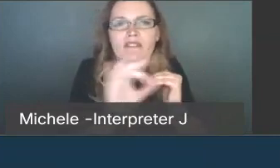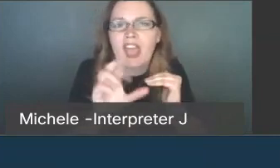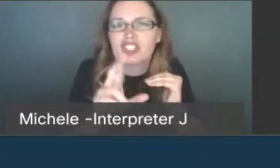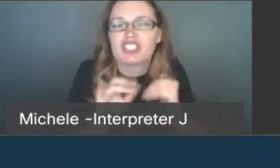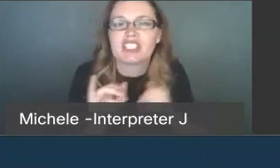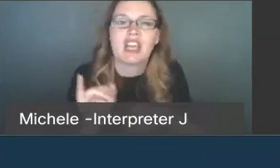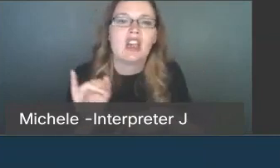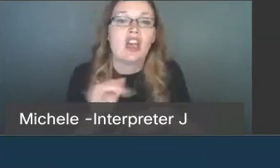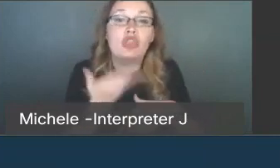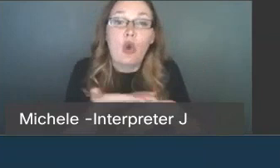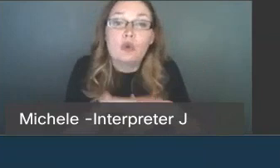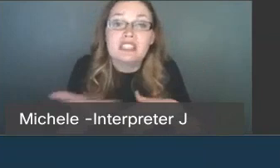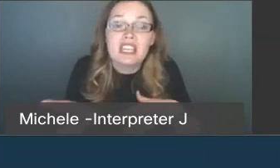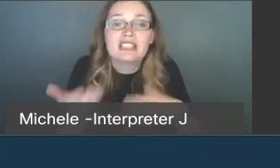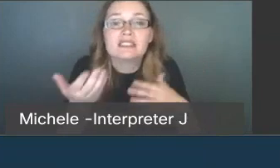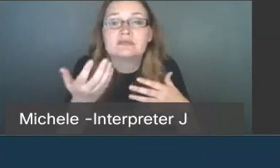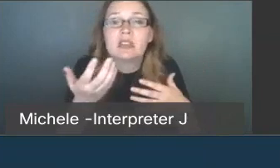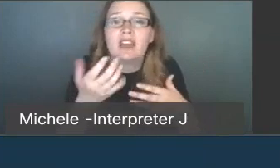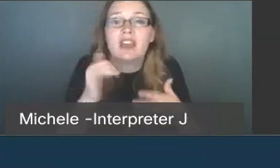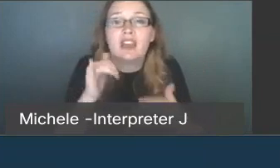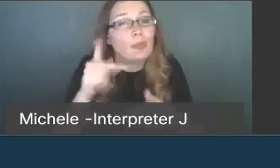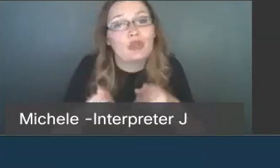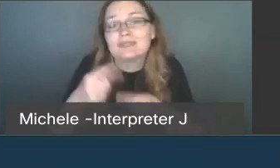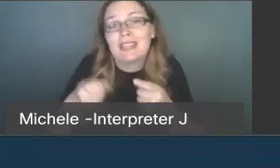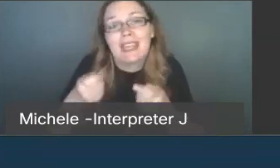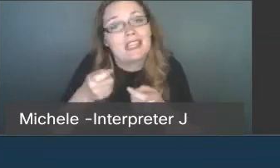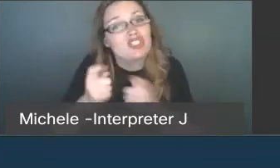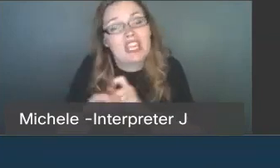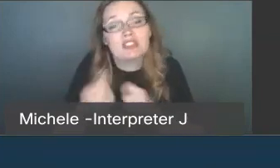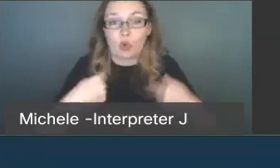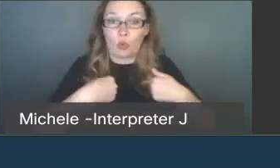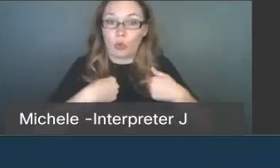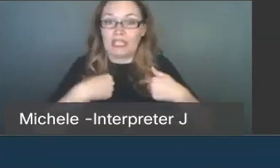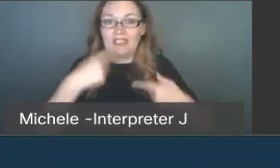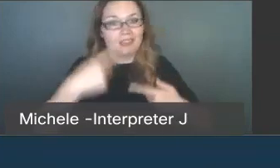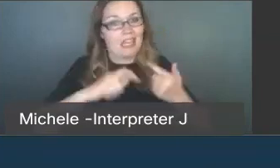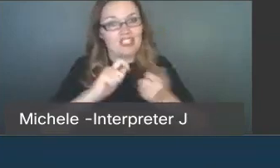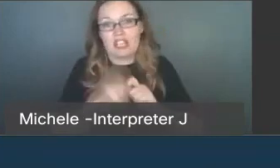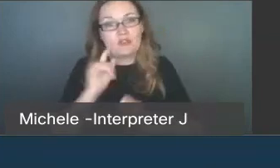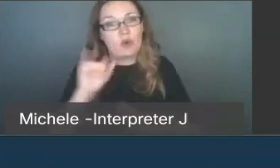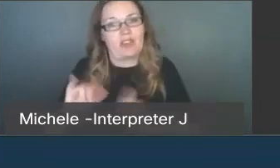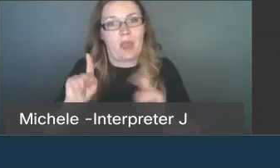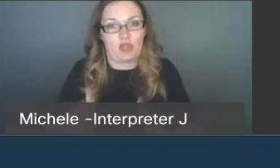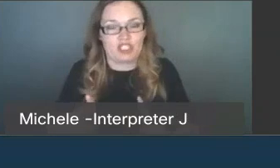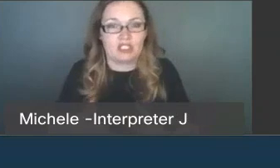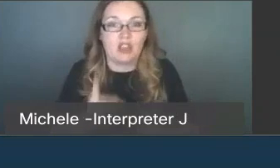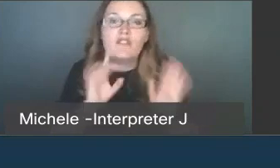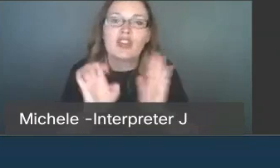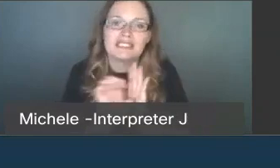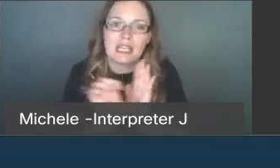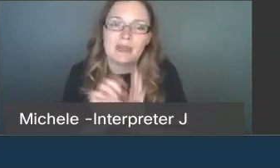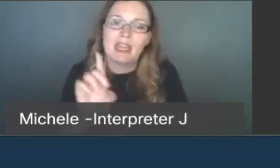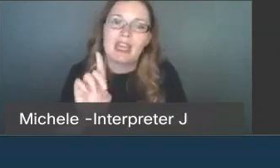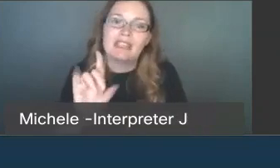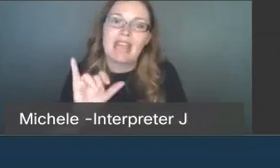in existence that the person can't change or that we cannot change for that person. So an example of